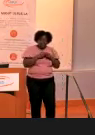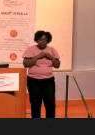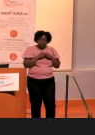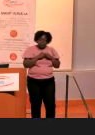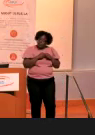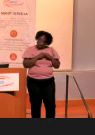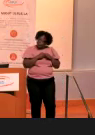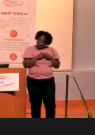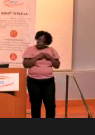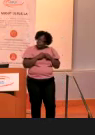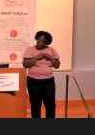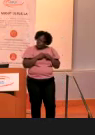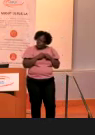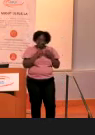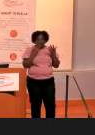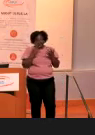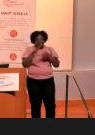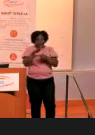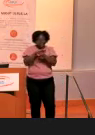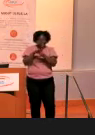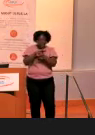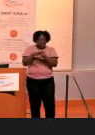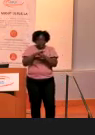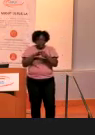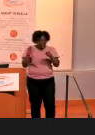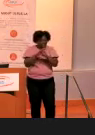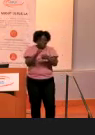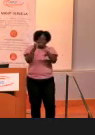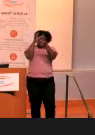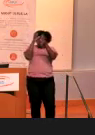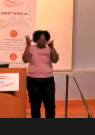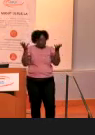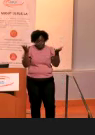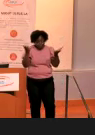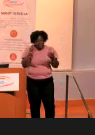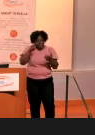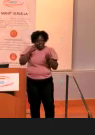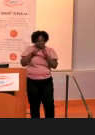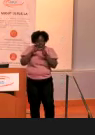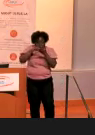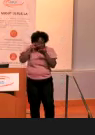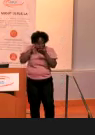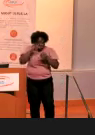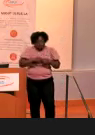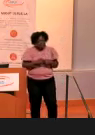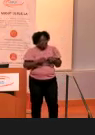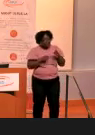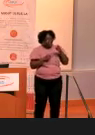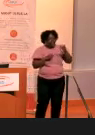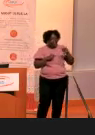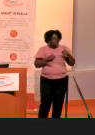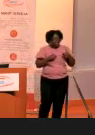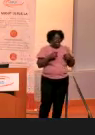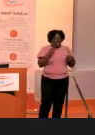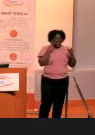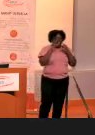think it's also an area that we really need to learn more about. Okay. Next question. I saw online that COVID can